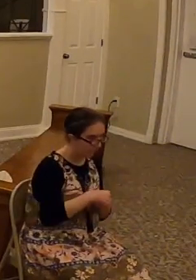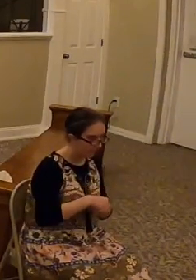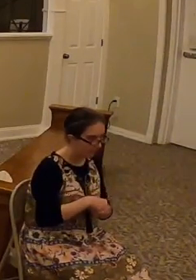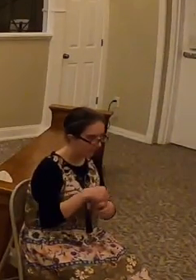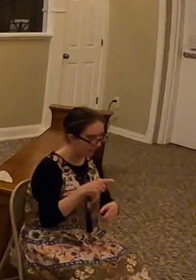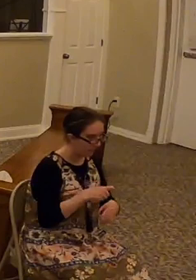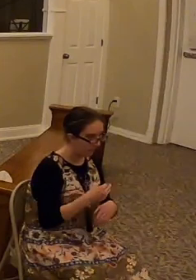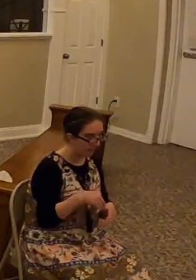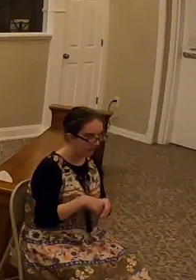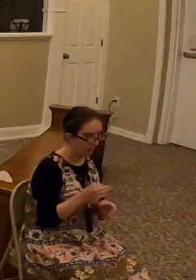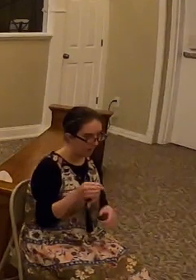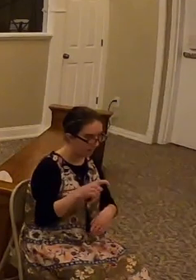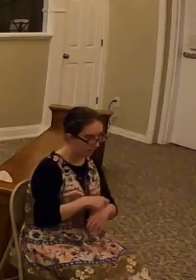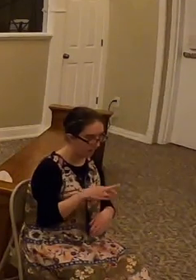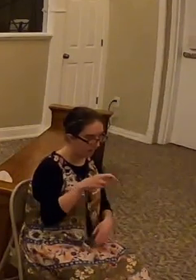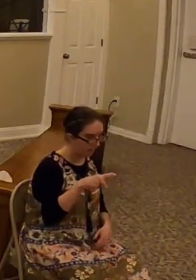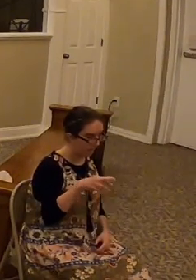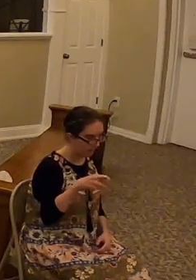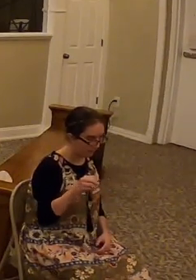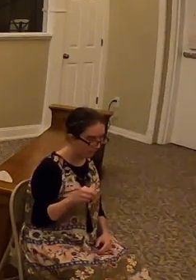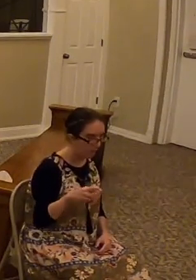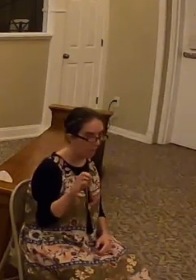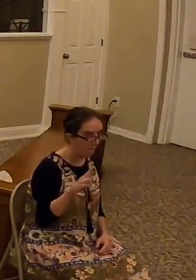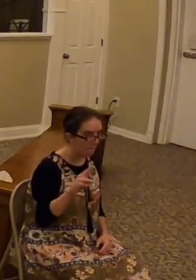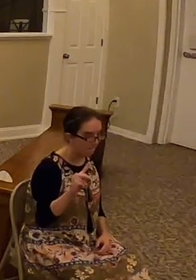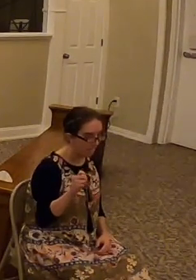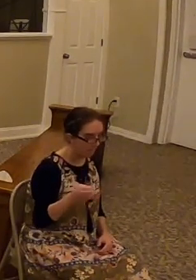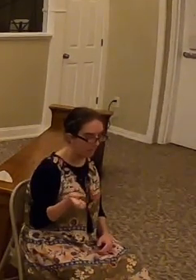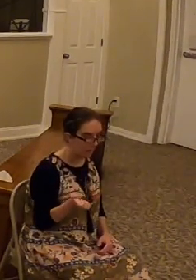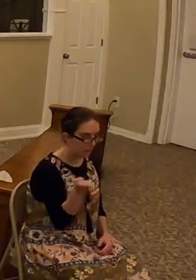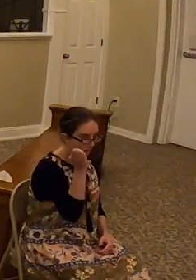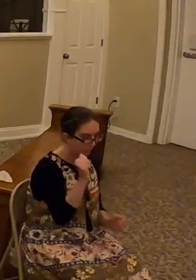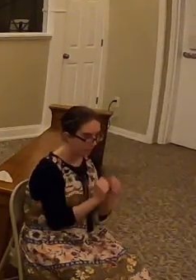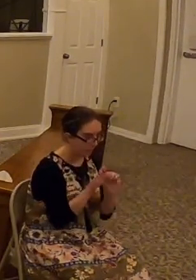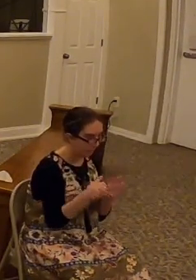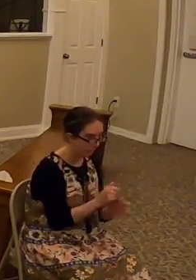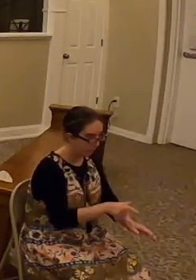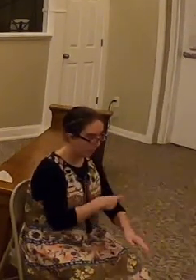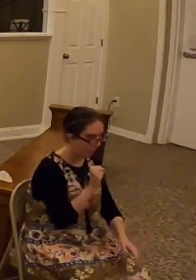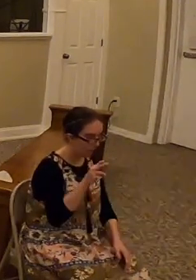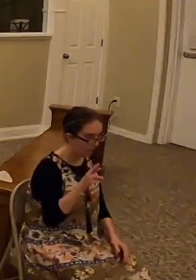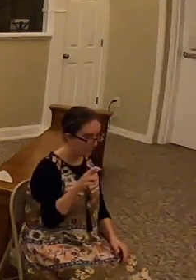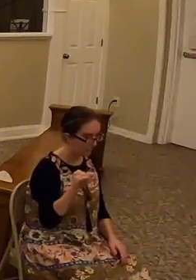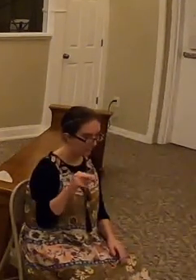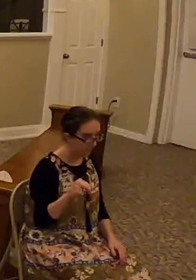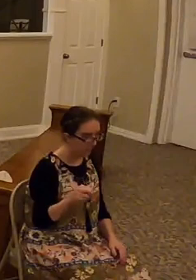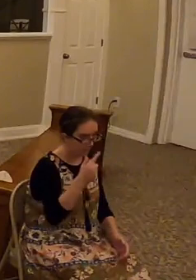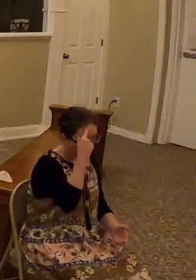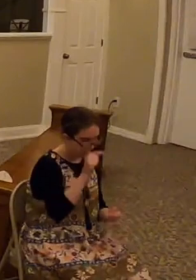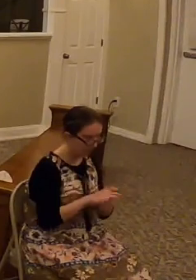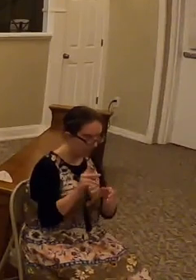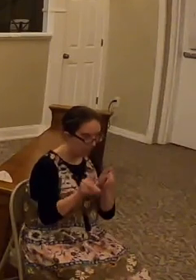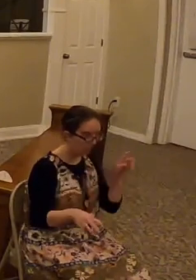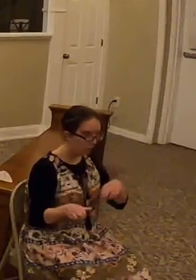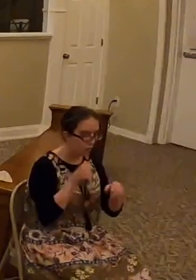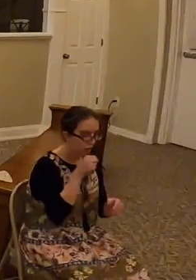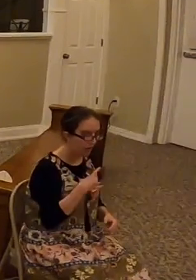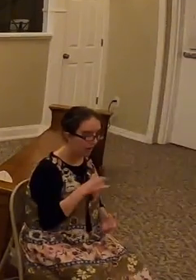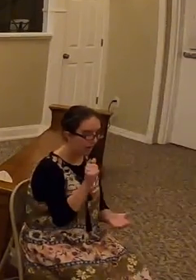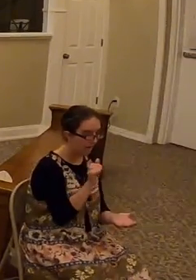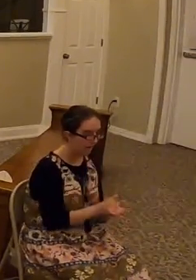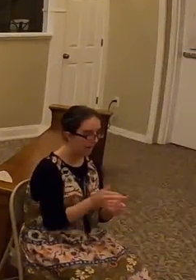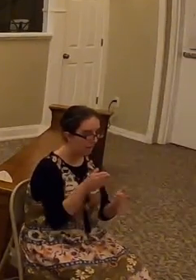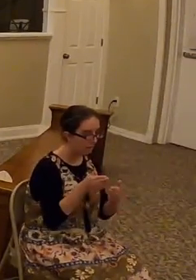in season, out of season, reprove, rebuke, exhort with all long suffering and doctrine." People do not like